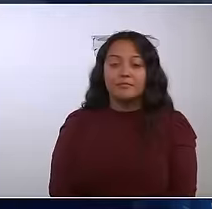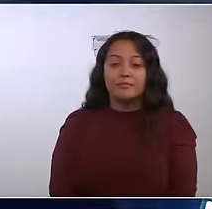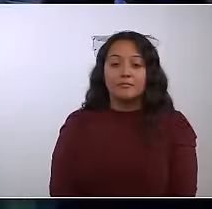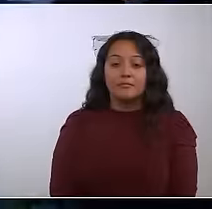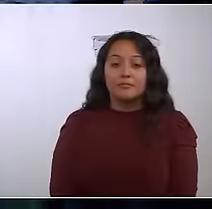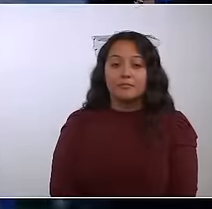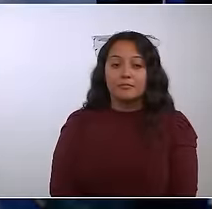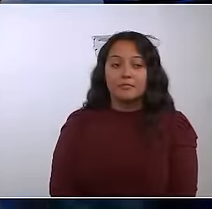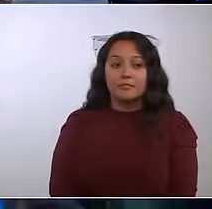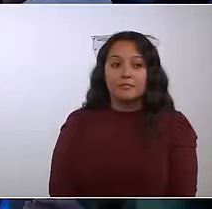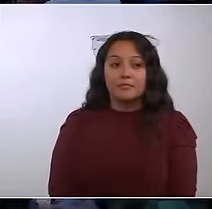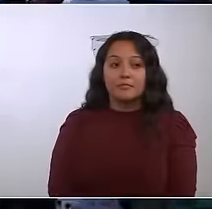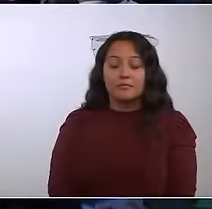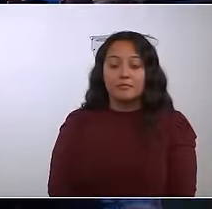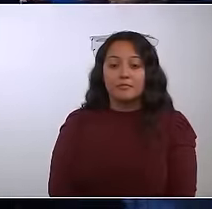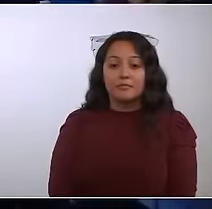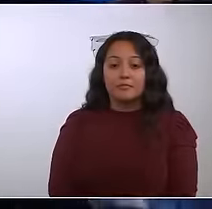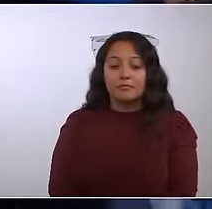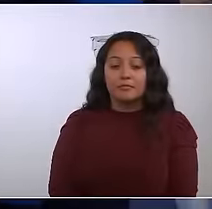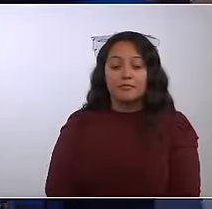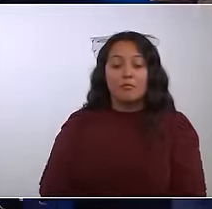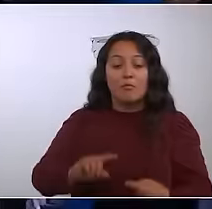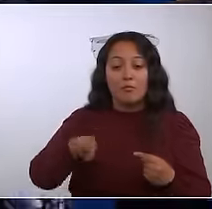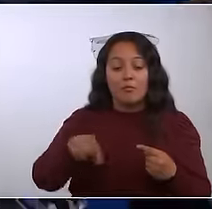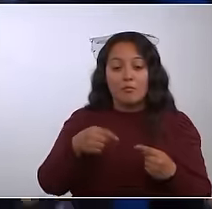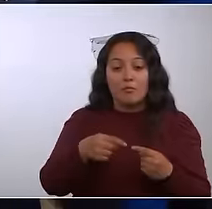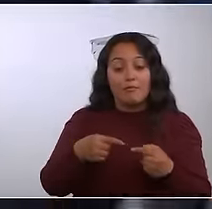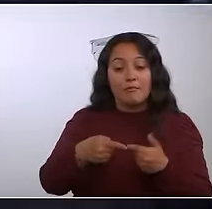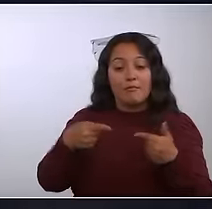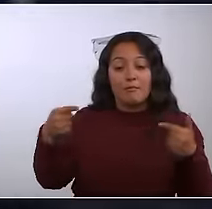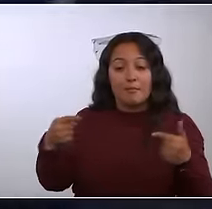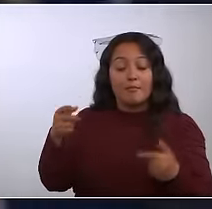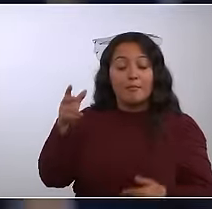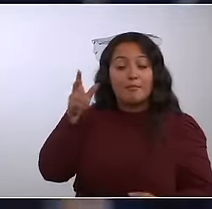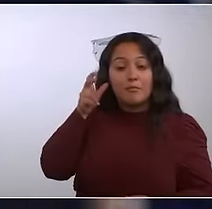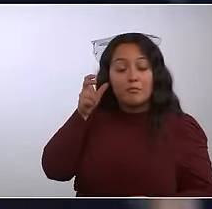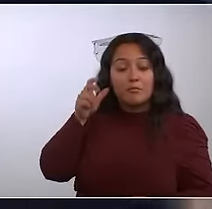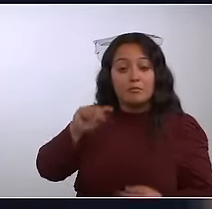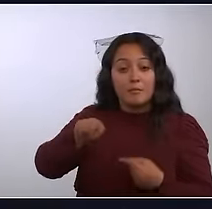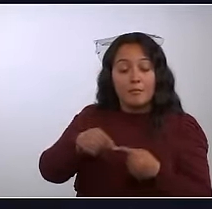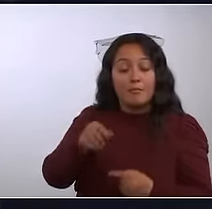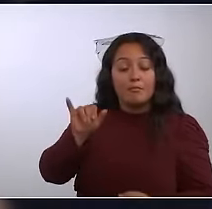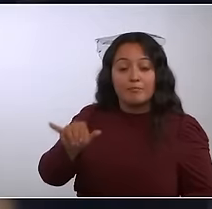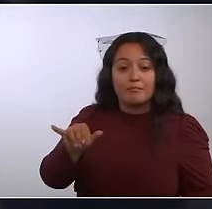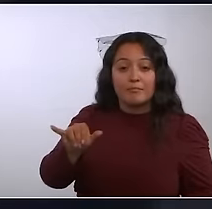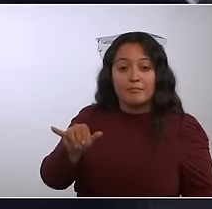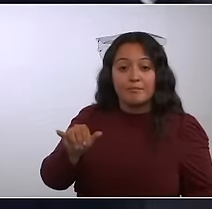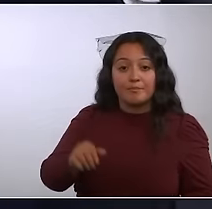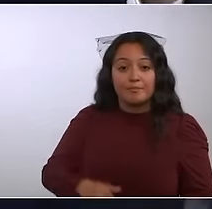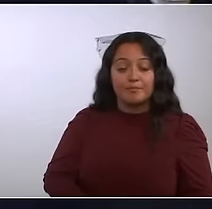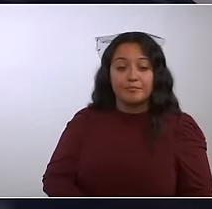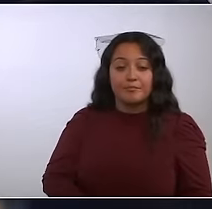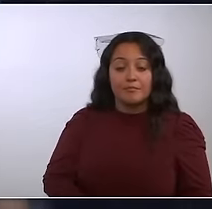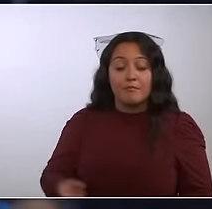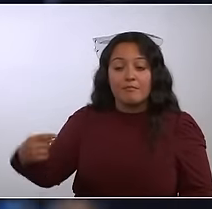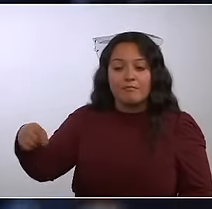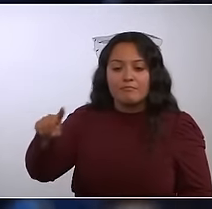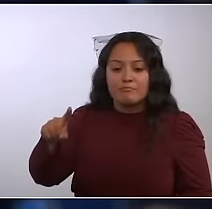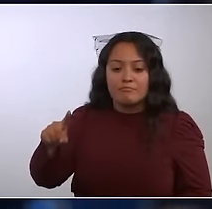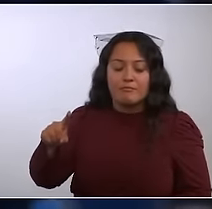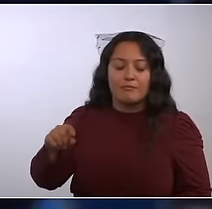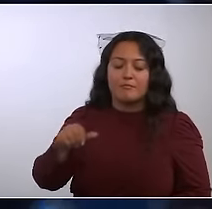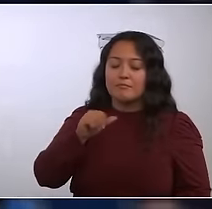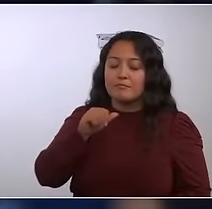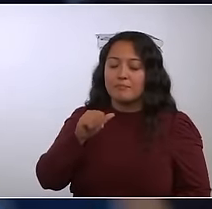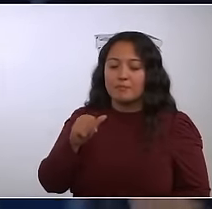Because when our enemies heard that we were aware of their plot, porque cuando los enemigos escucharon se juntaron, and that God frustrated, y se frustraron,